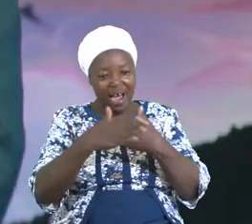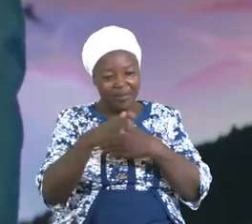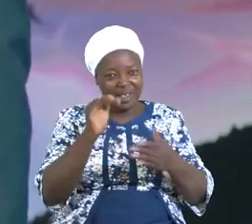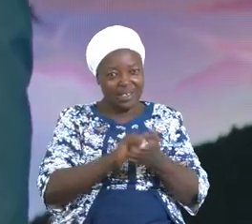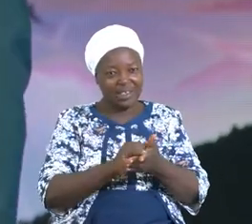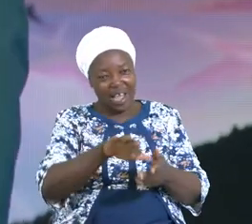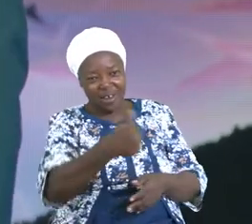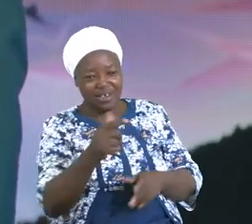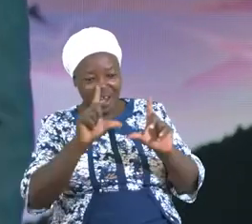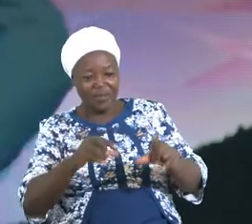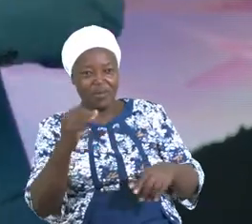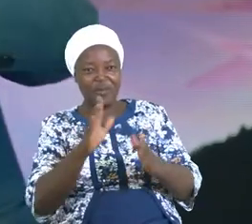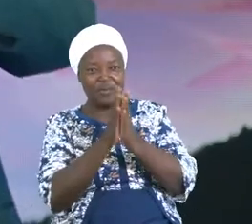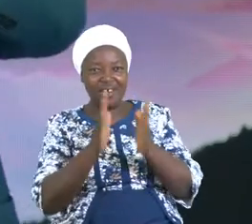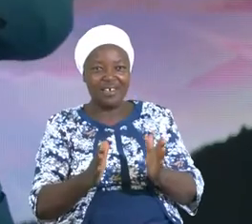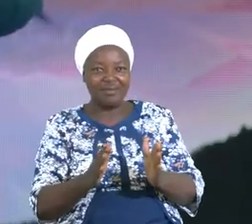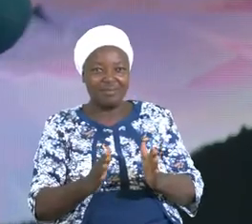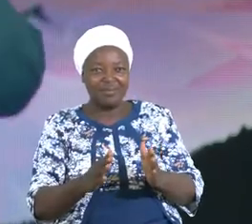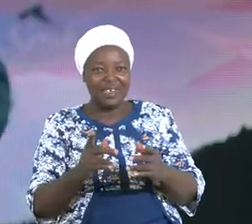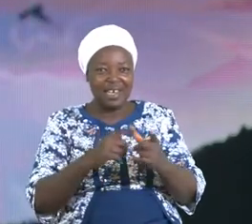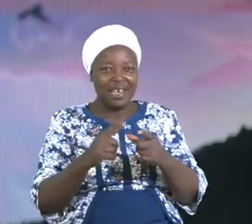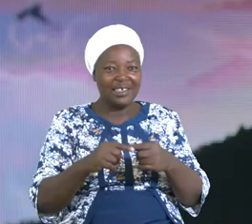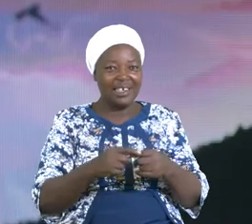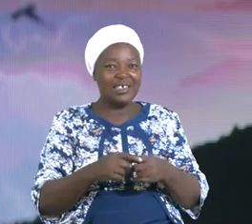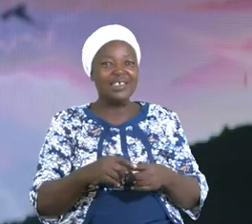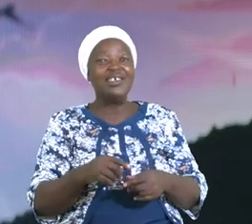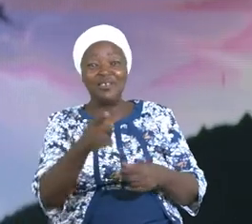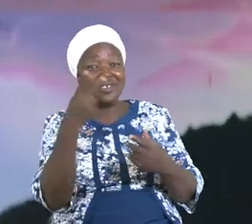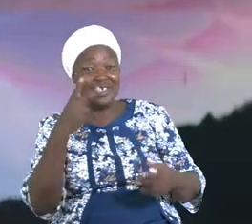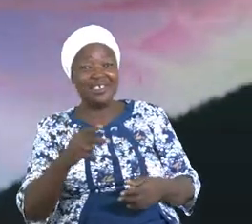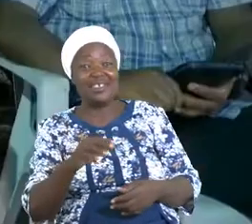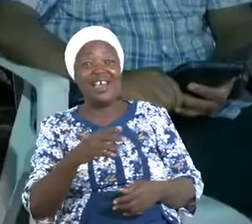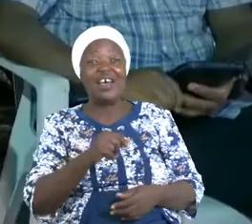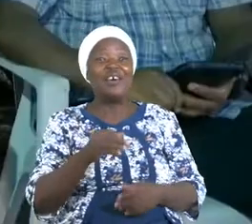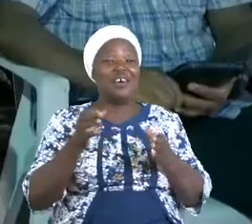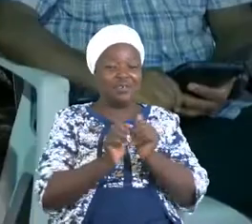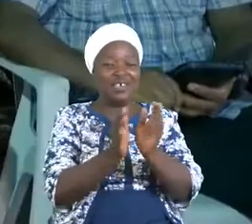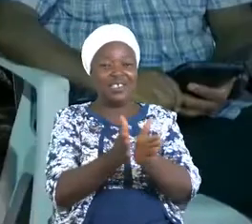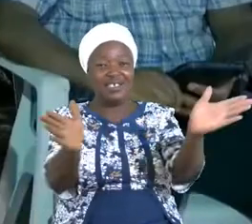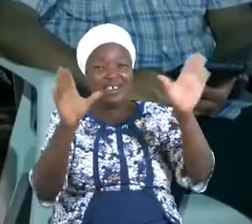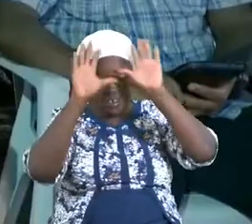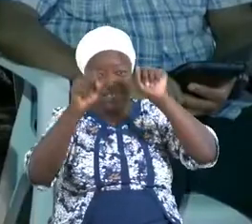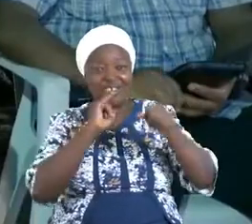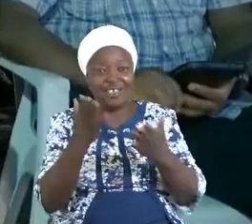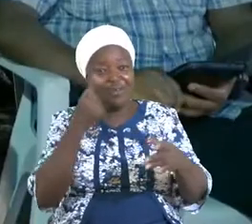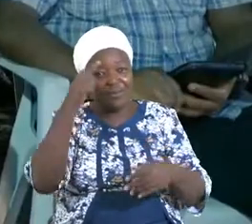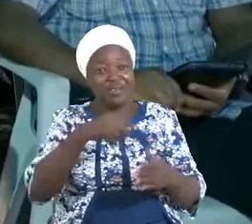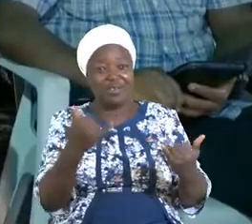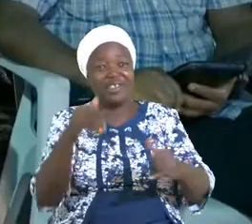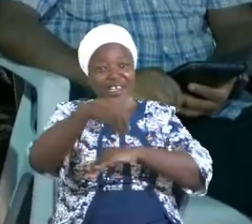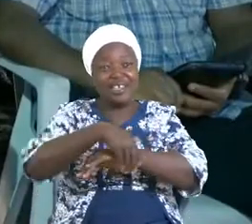of prayer. I'm all here for you tonight. And then,